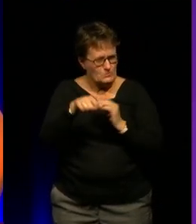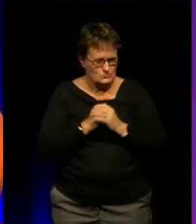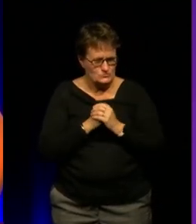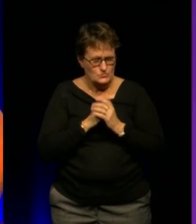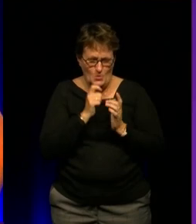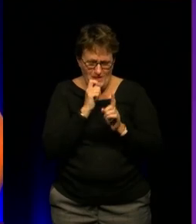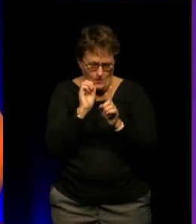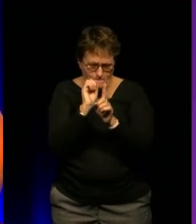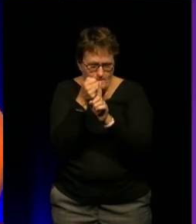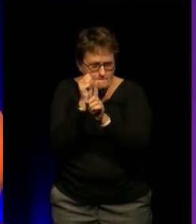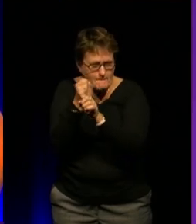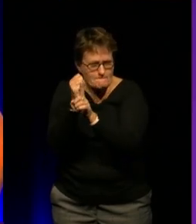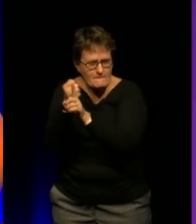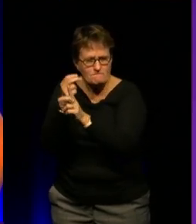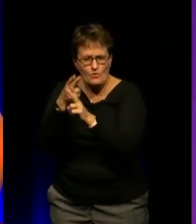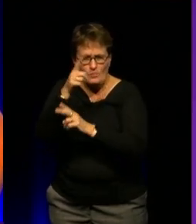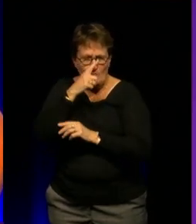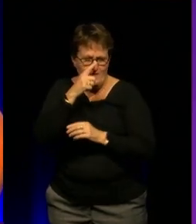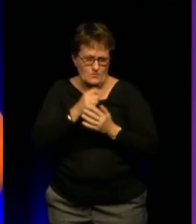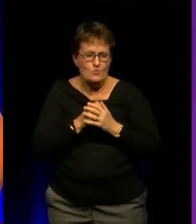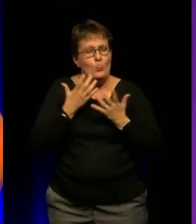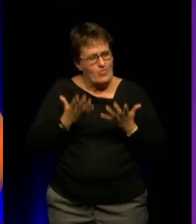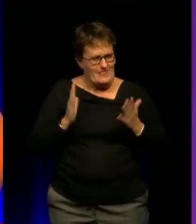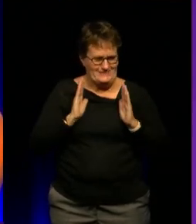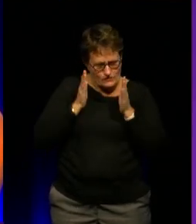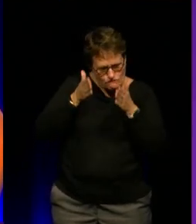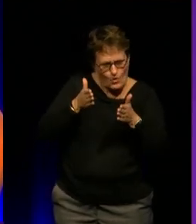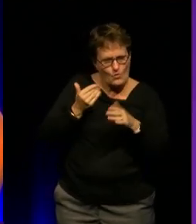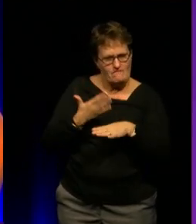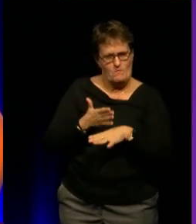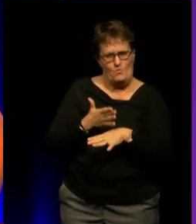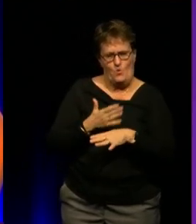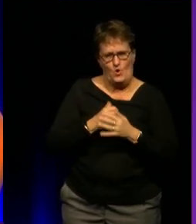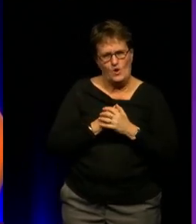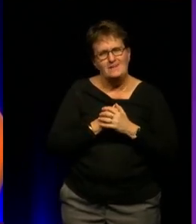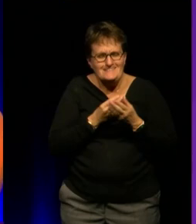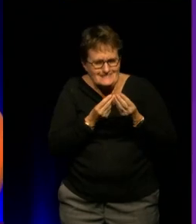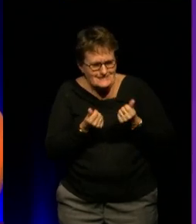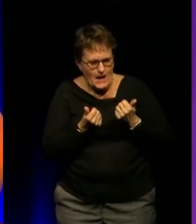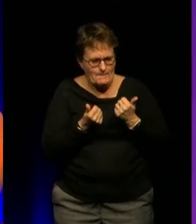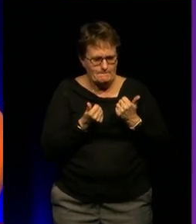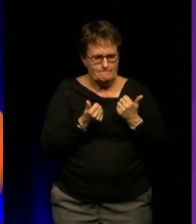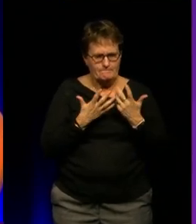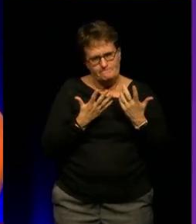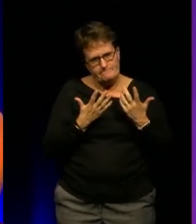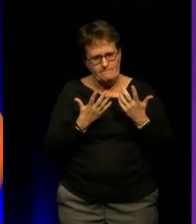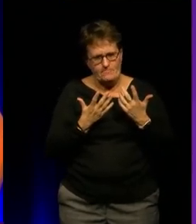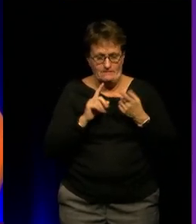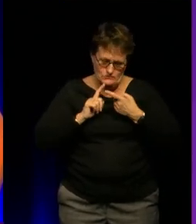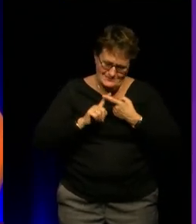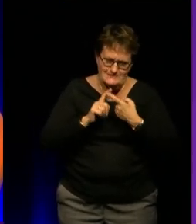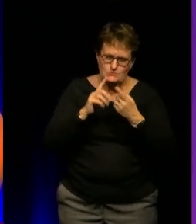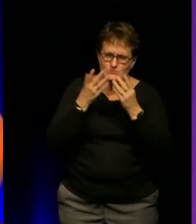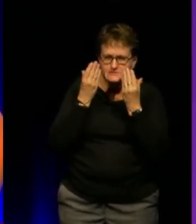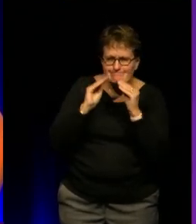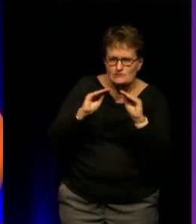impacts on those people. So that's really the focus of my clinical bit. Obviously there's the bit of, you know, keeping my hand in from a, you know, continuous